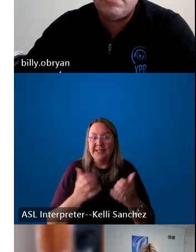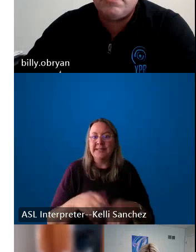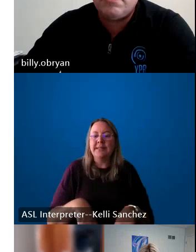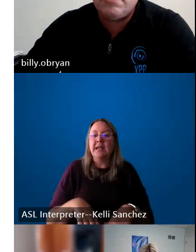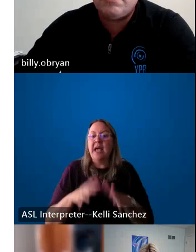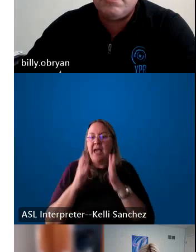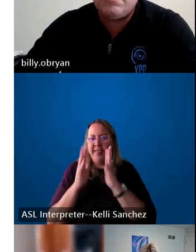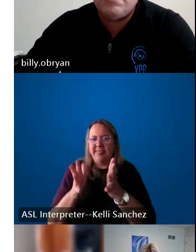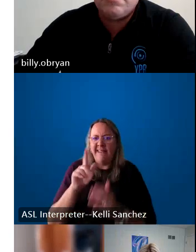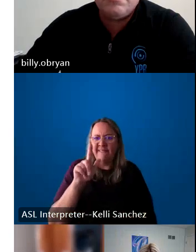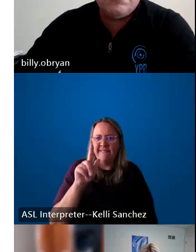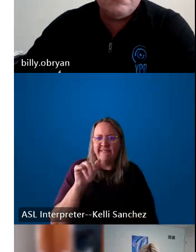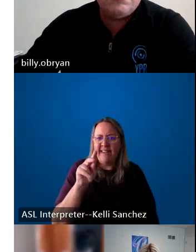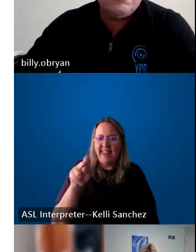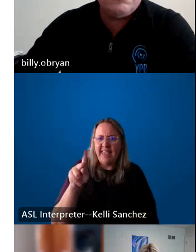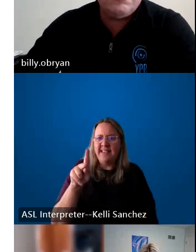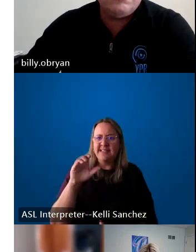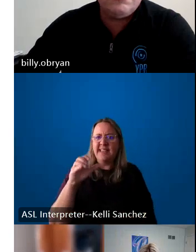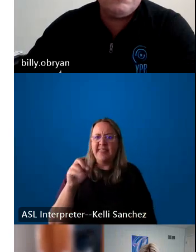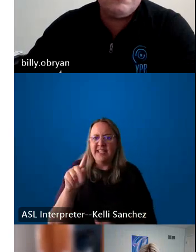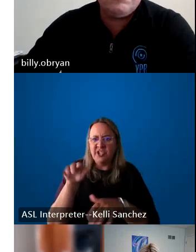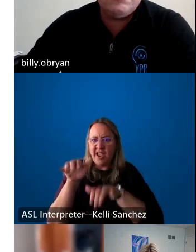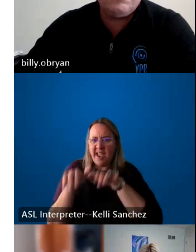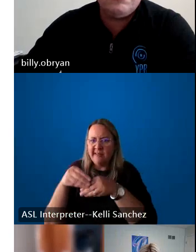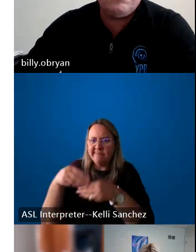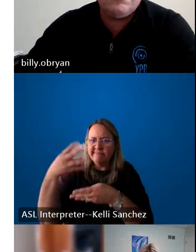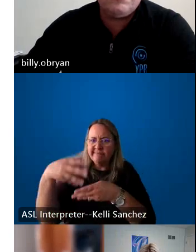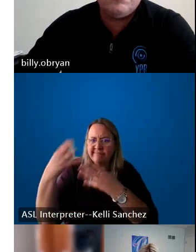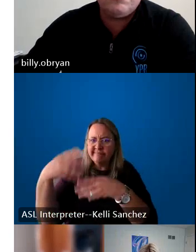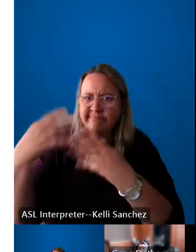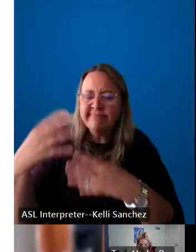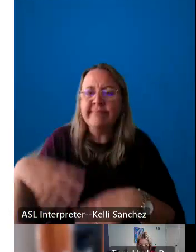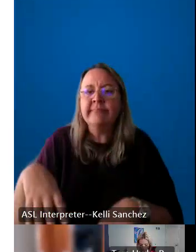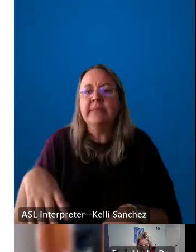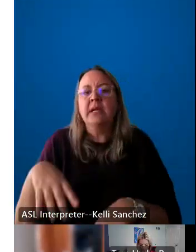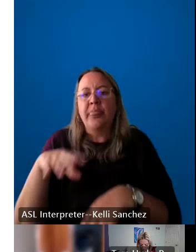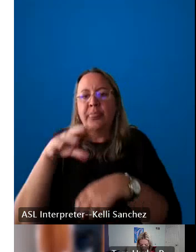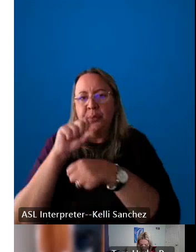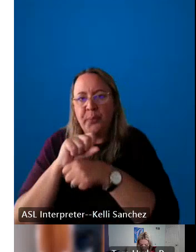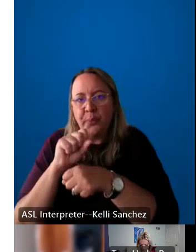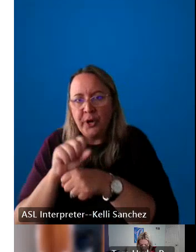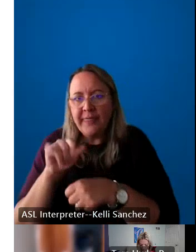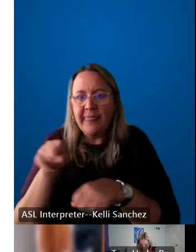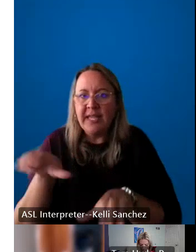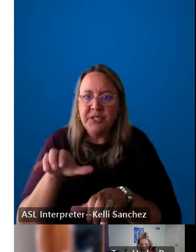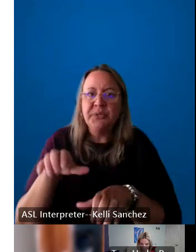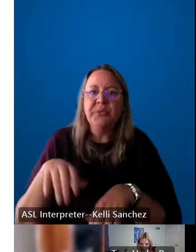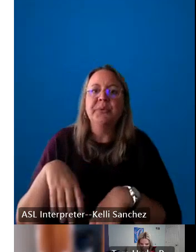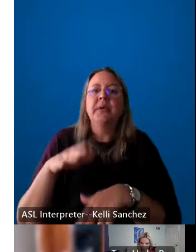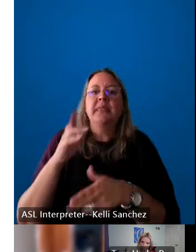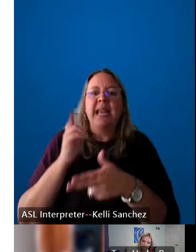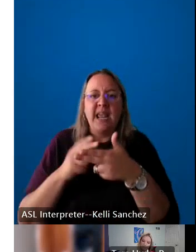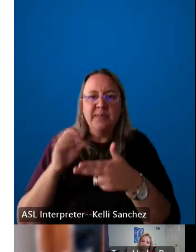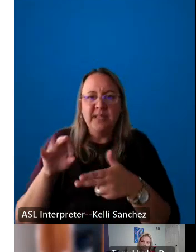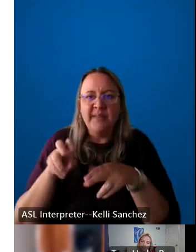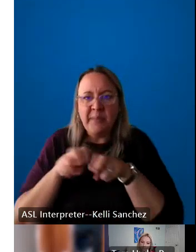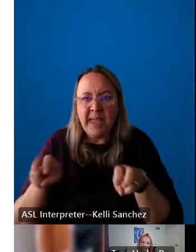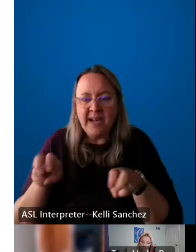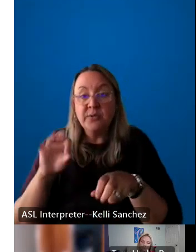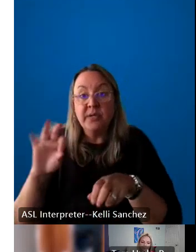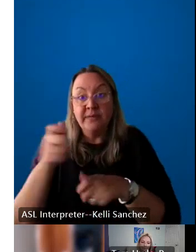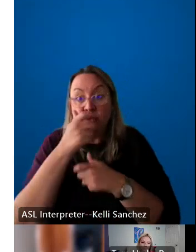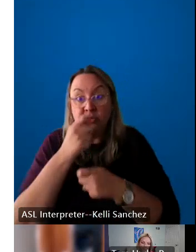links earlier in the chat. I left links to our panelists and the work that they do, the amazing work that they do. So if you're